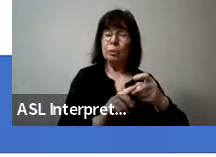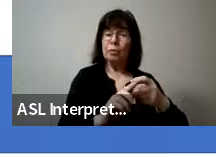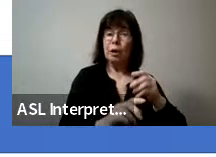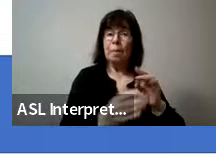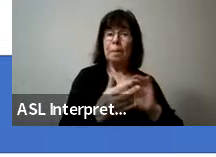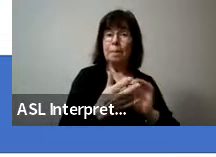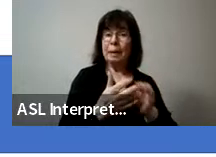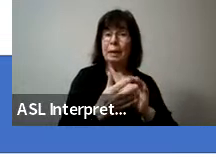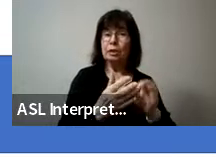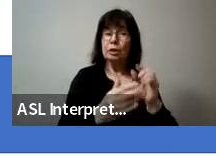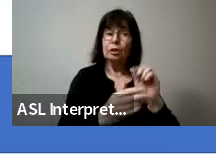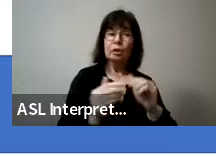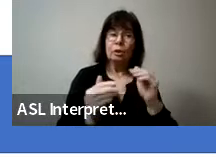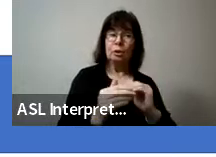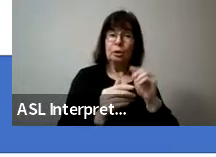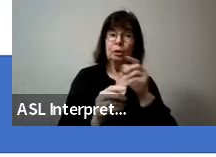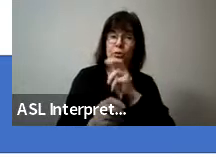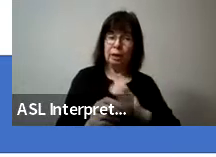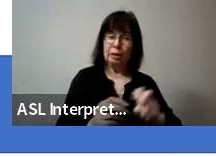silver plan.